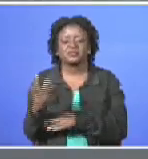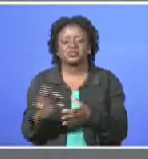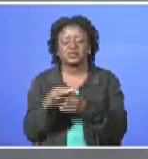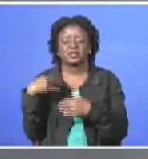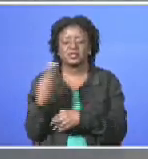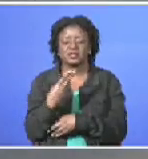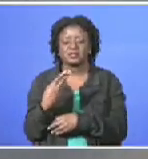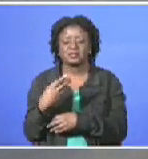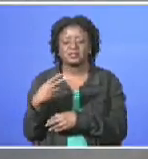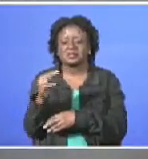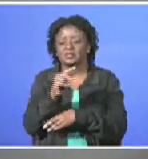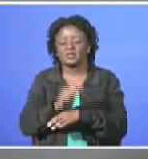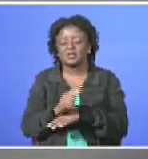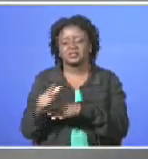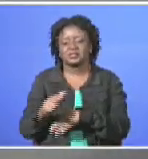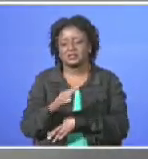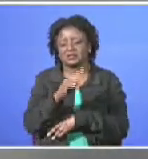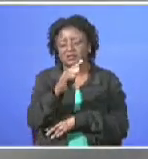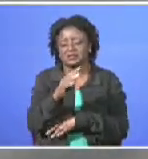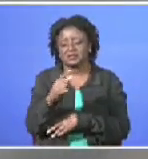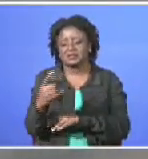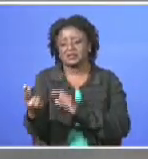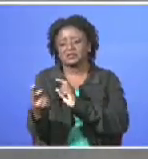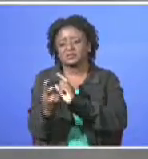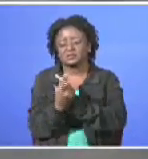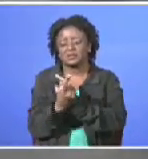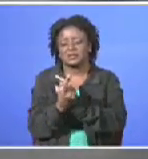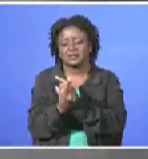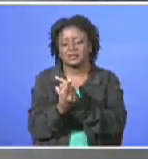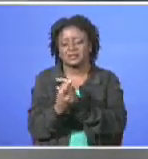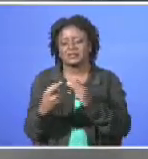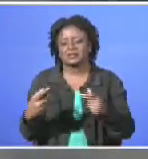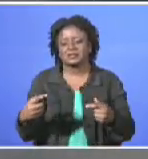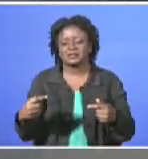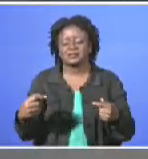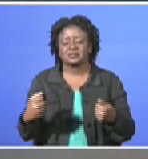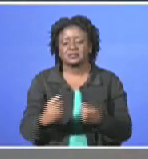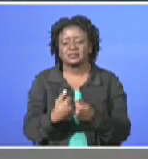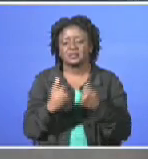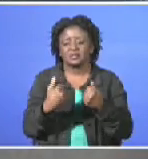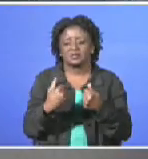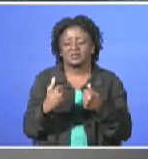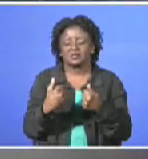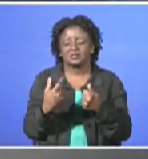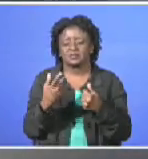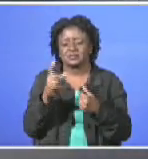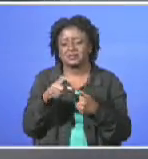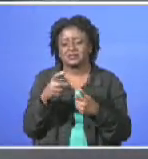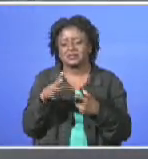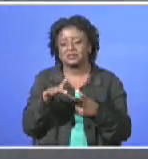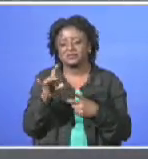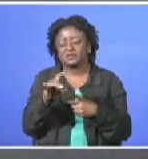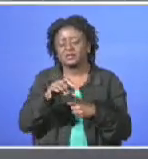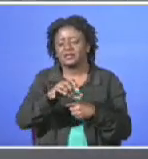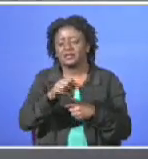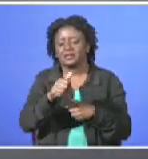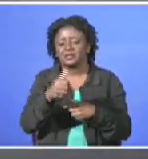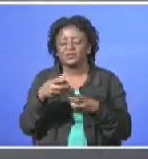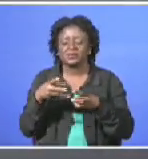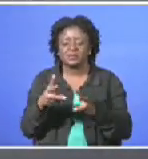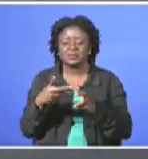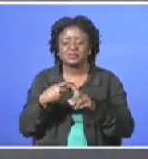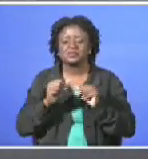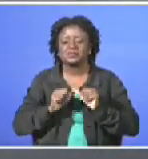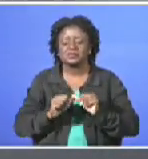Well, the national flag carrier has encountered a stumbling block and has had to scramble to find alternate means to remain